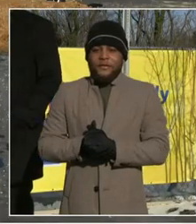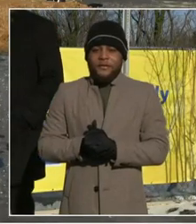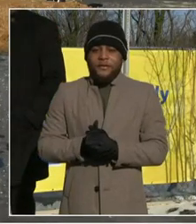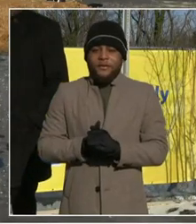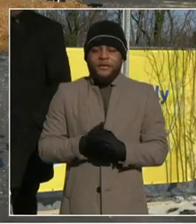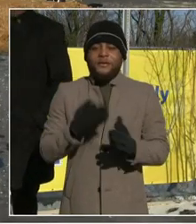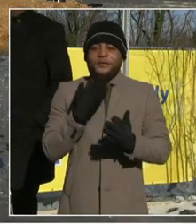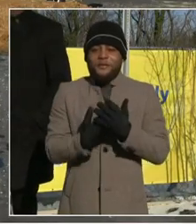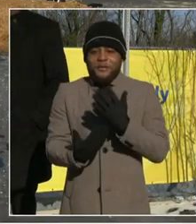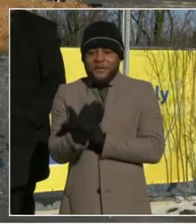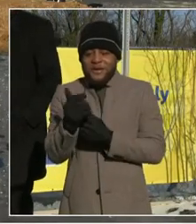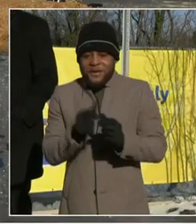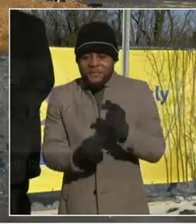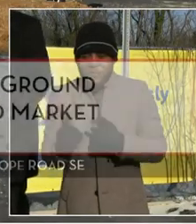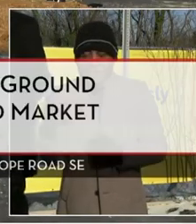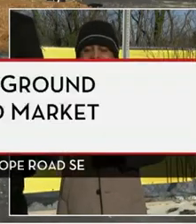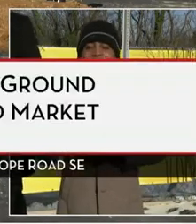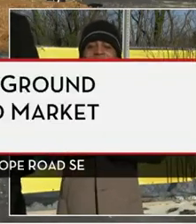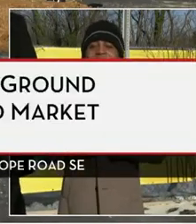Good morning, everyone.